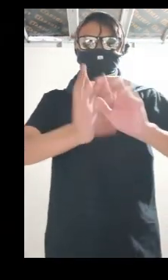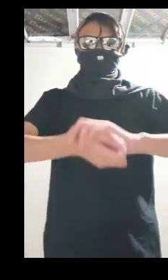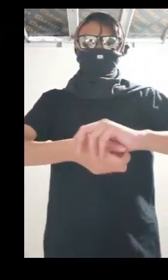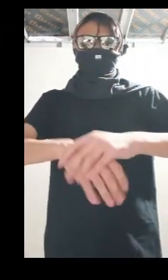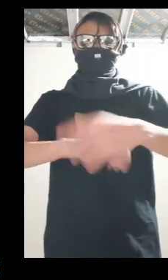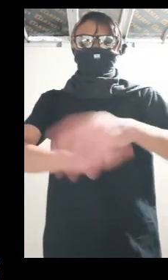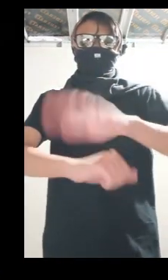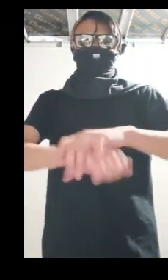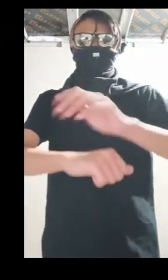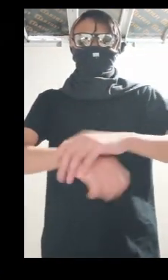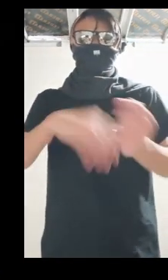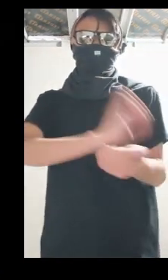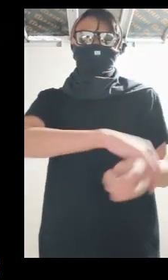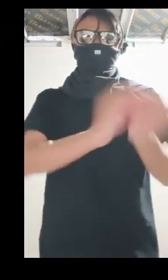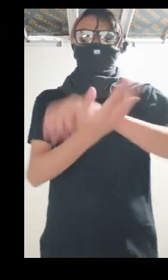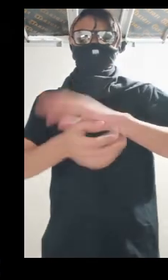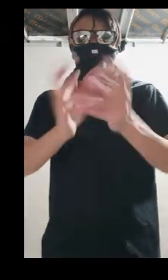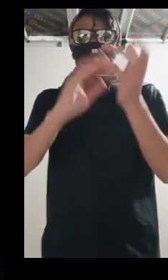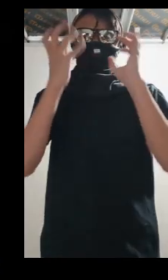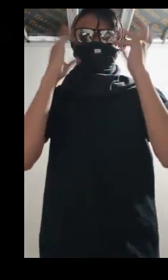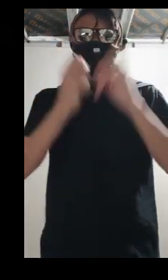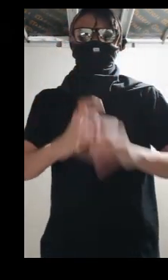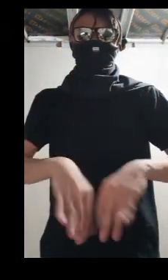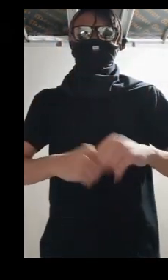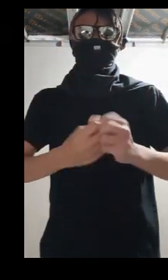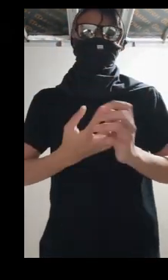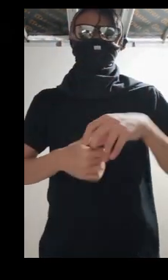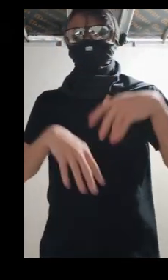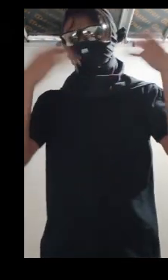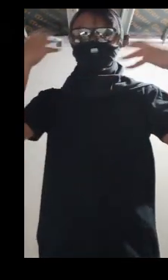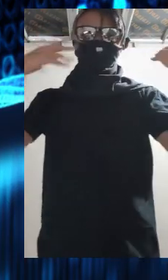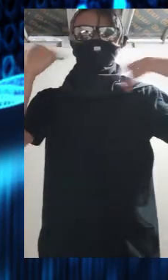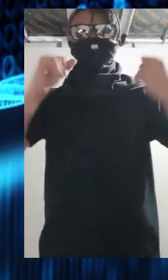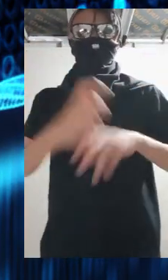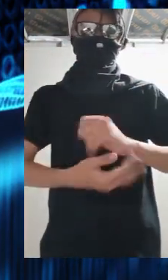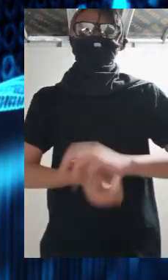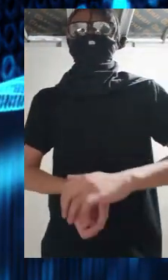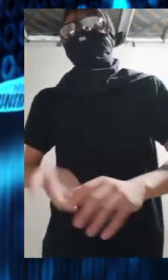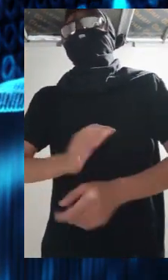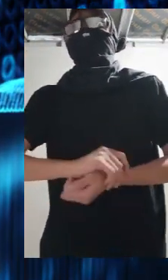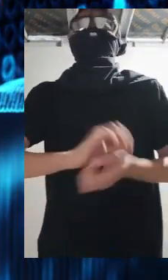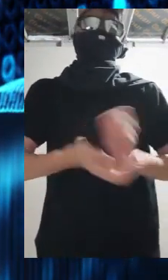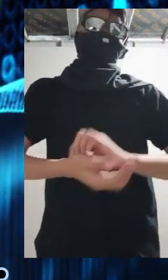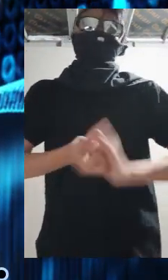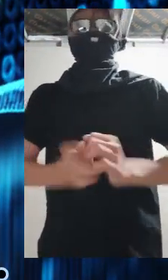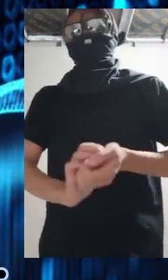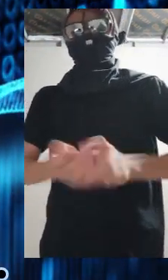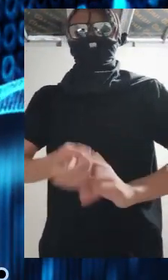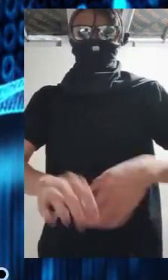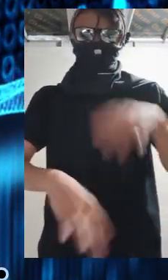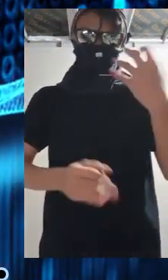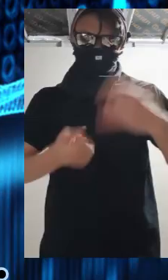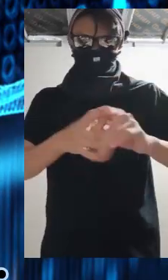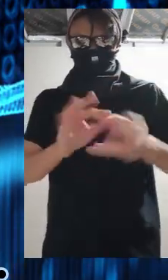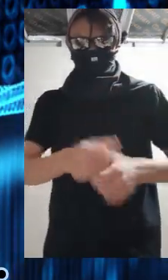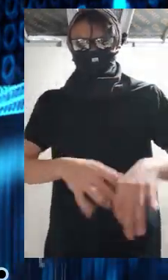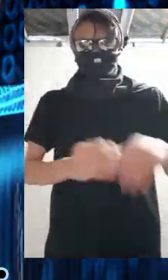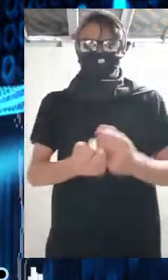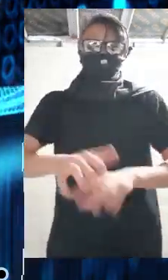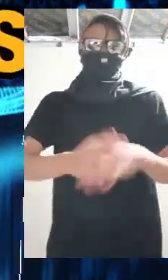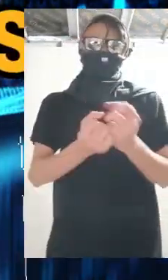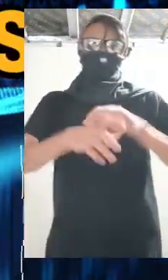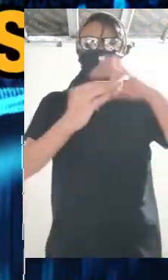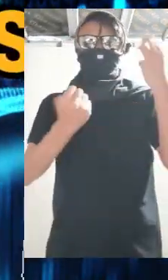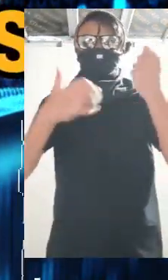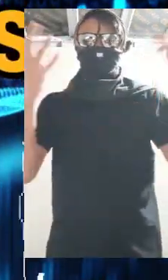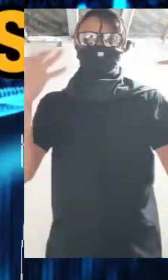encryption, protecting sensitive information during storage and transmission. In risk management, there are also